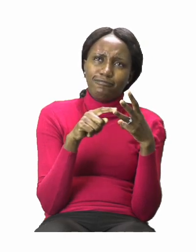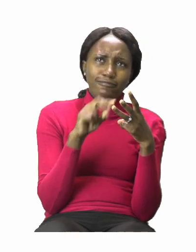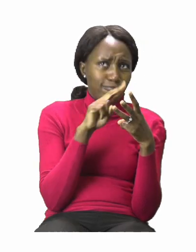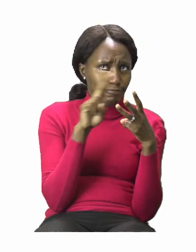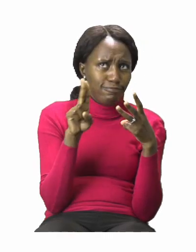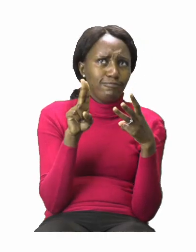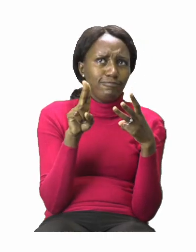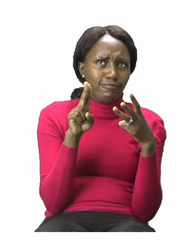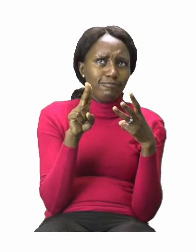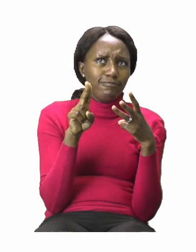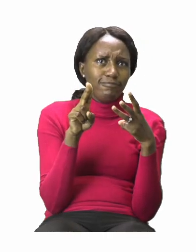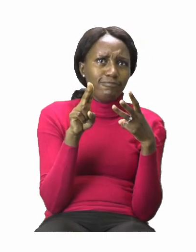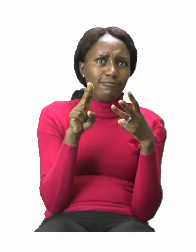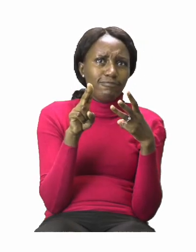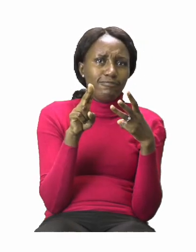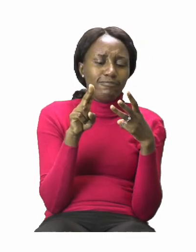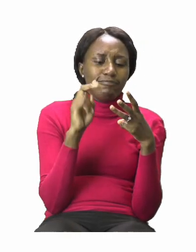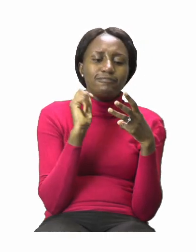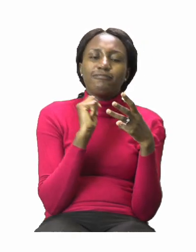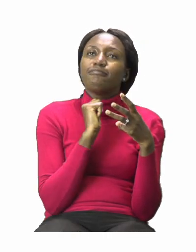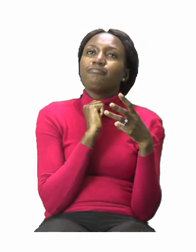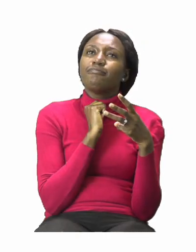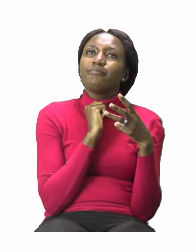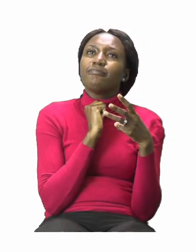sound. His name is